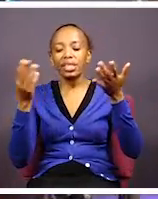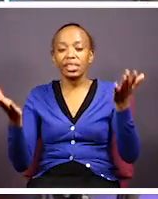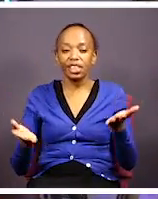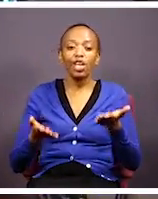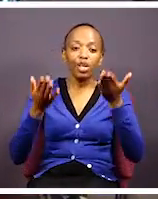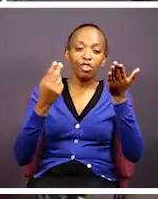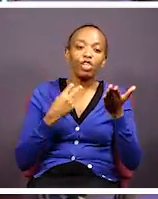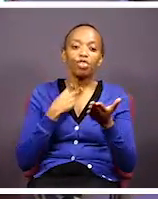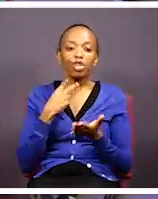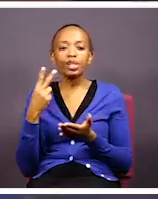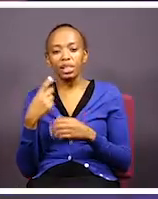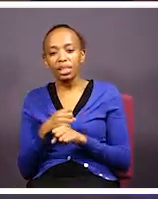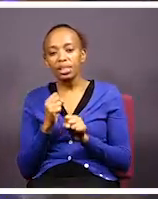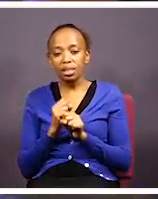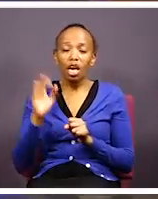is